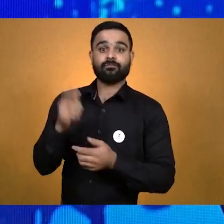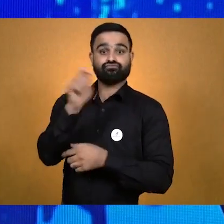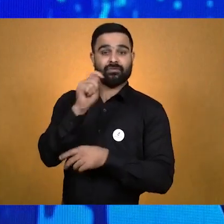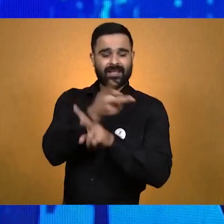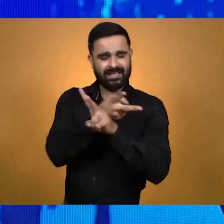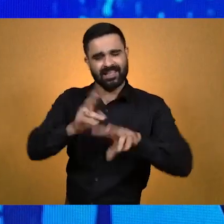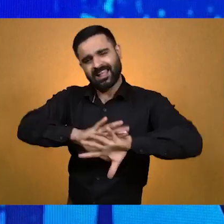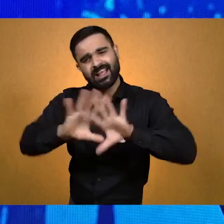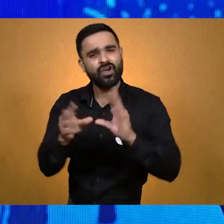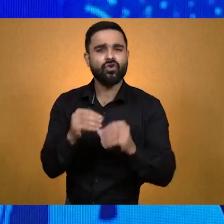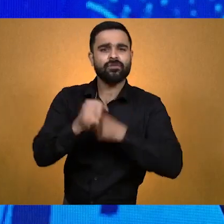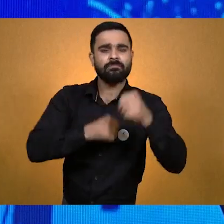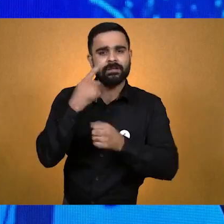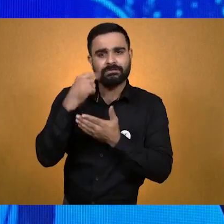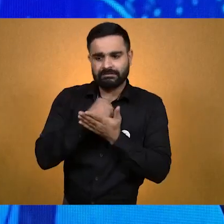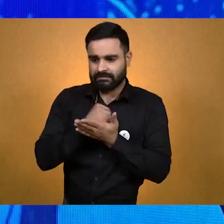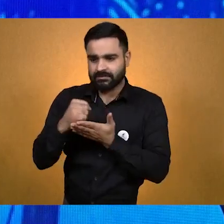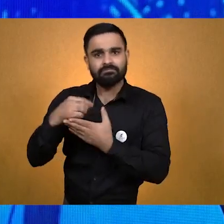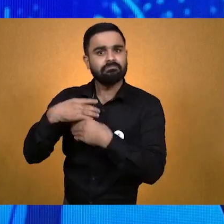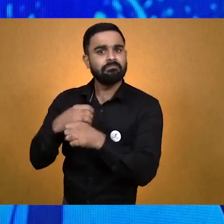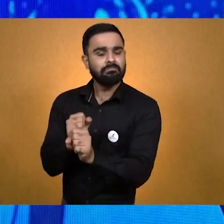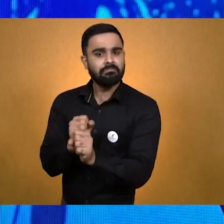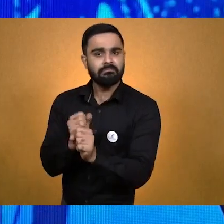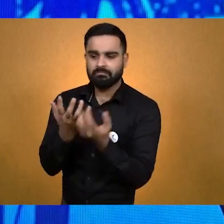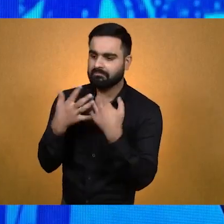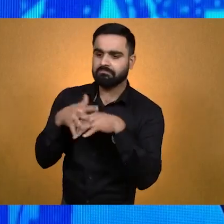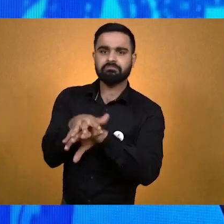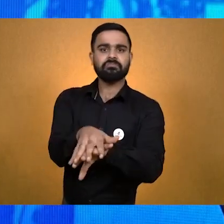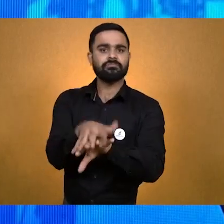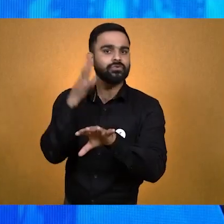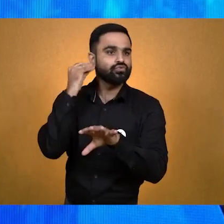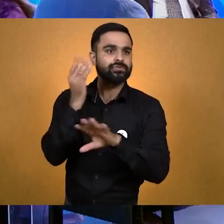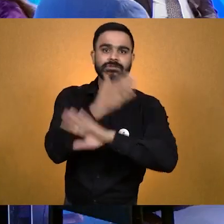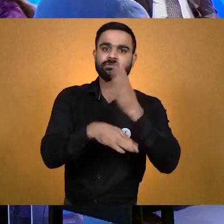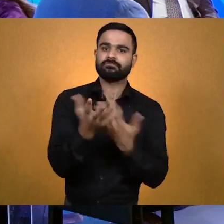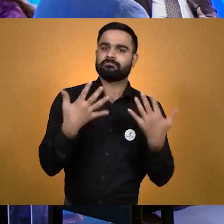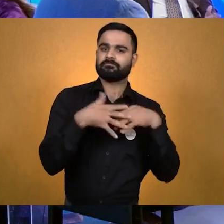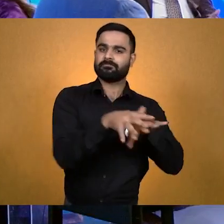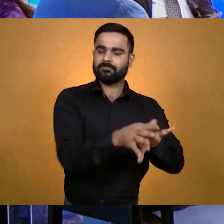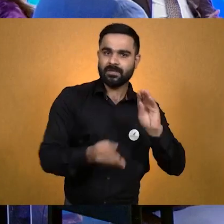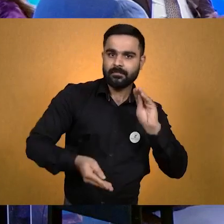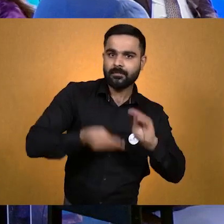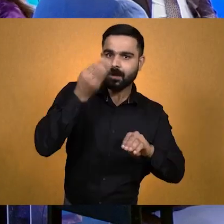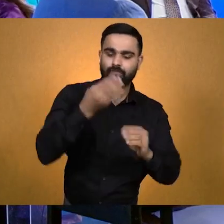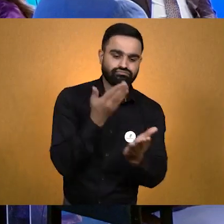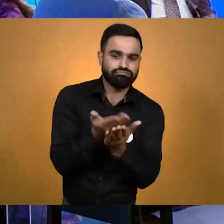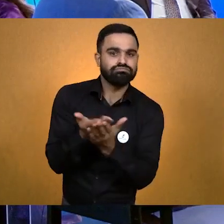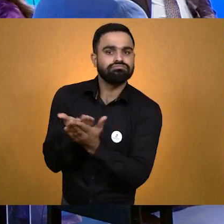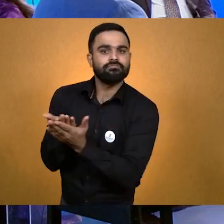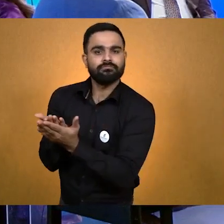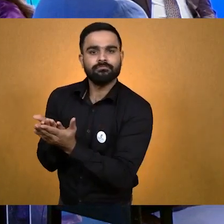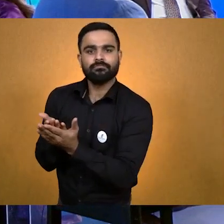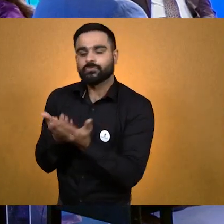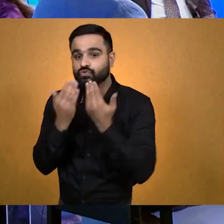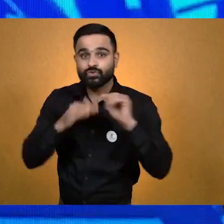Badminton, every sport, we tried to make it happen with the children and increase our participation of